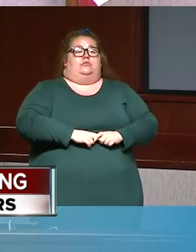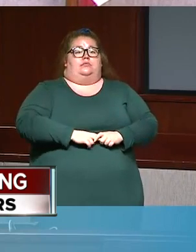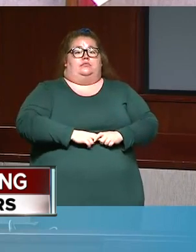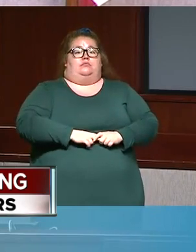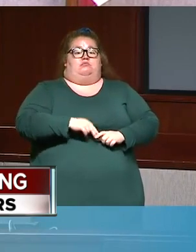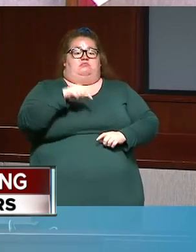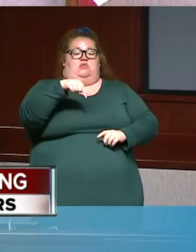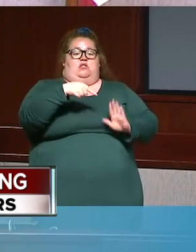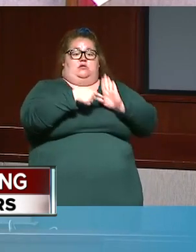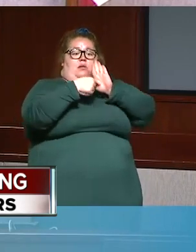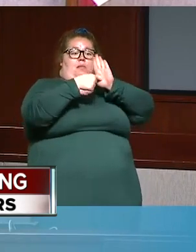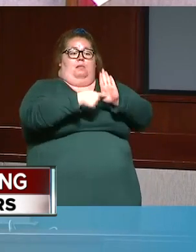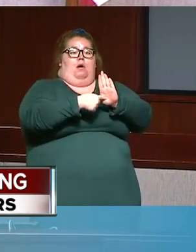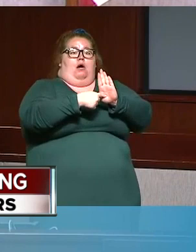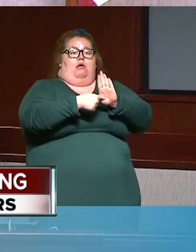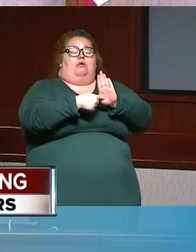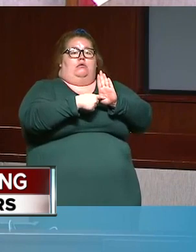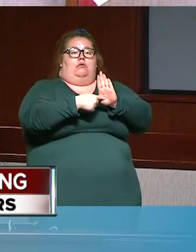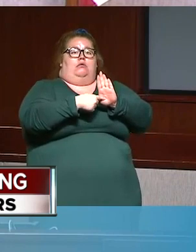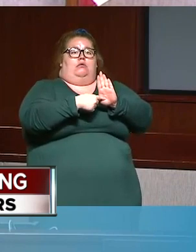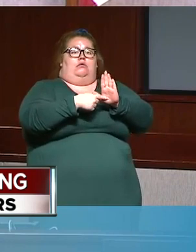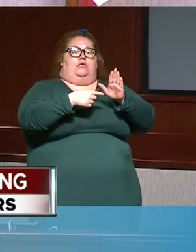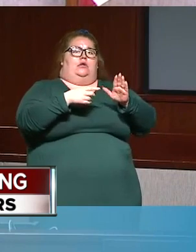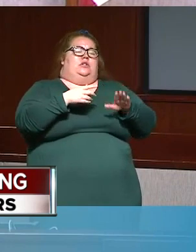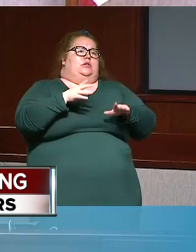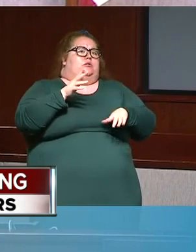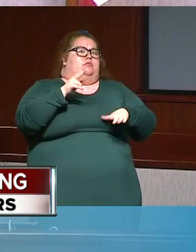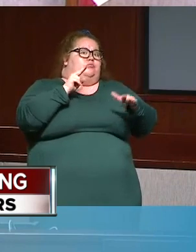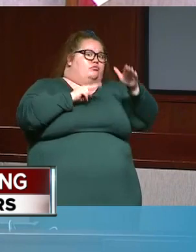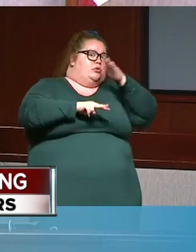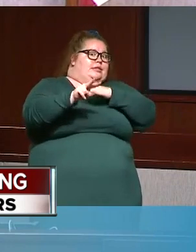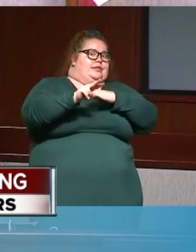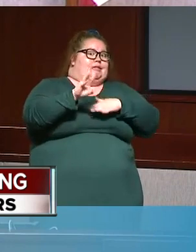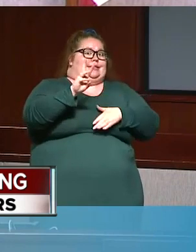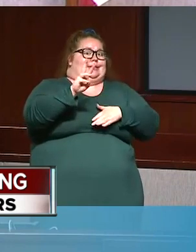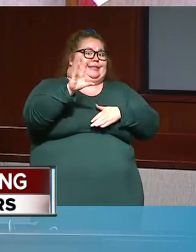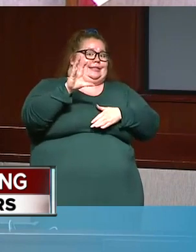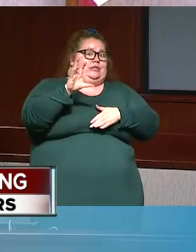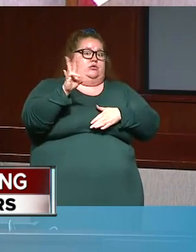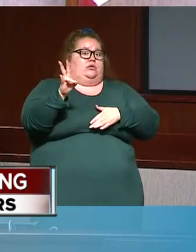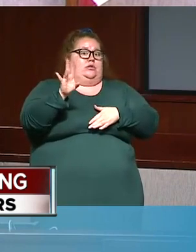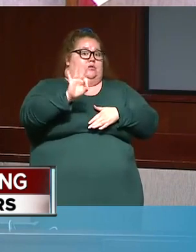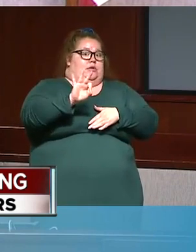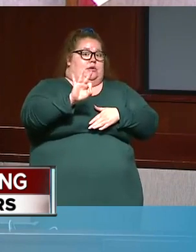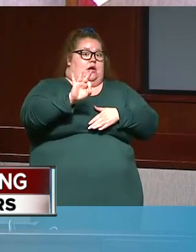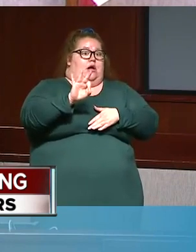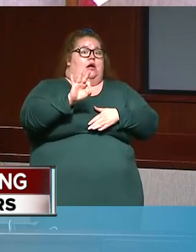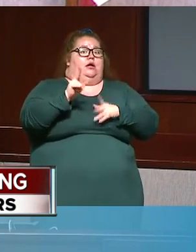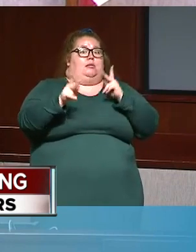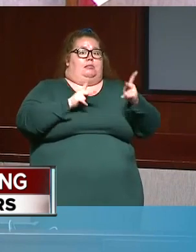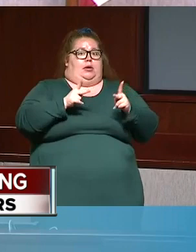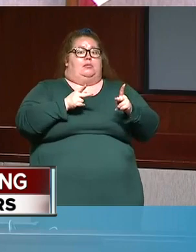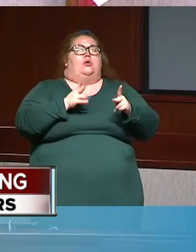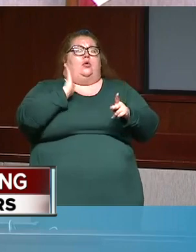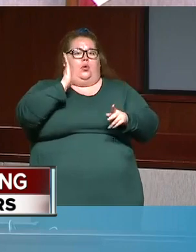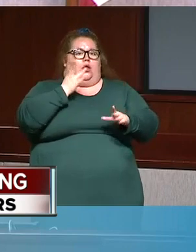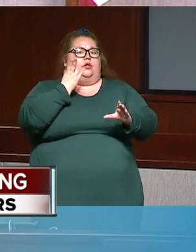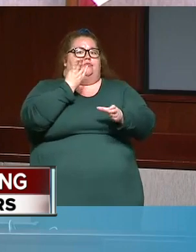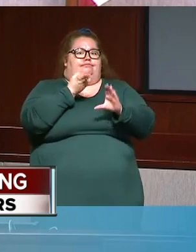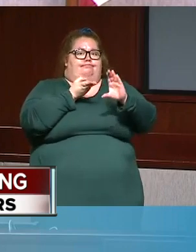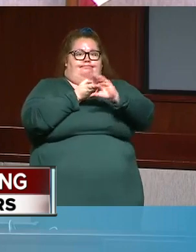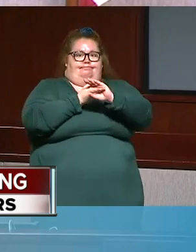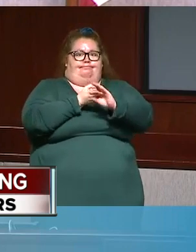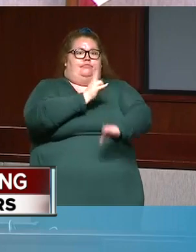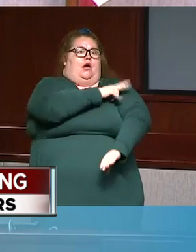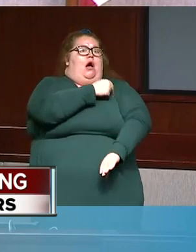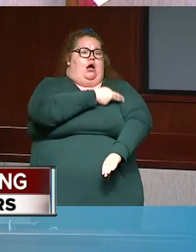is predicting that we will have 679 hospitalizations at that period of time. Now,